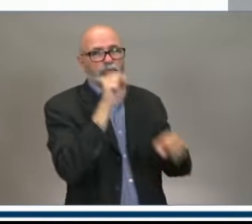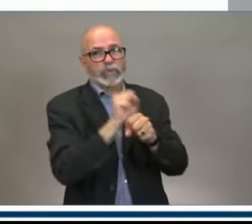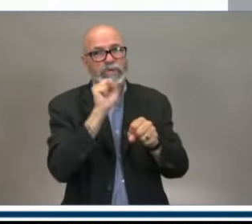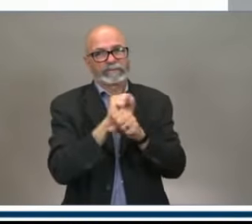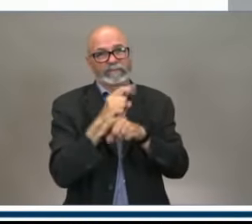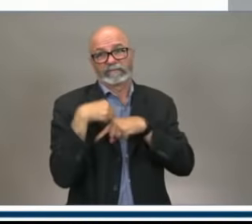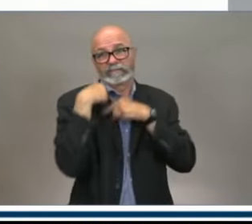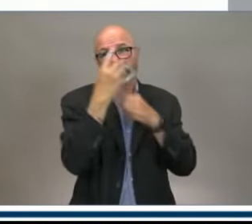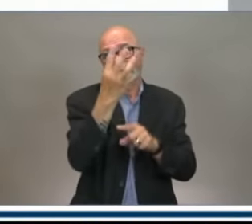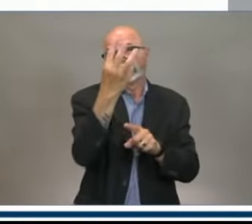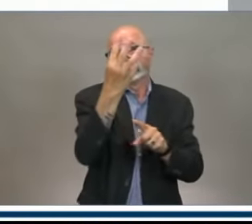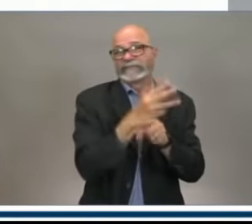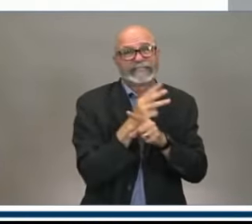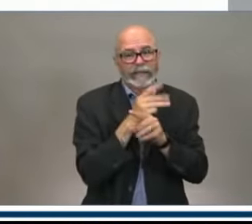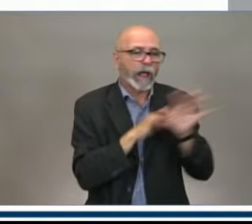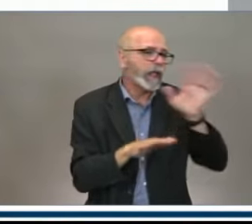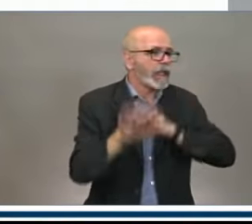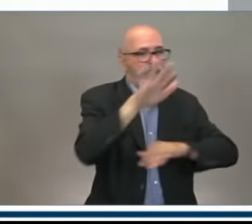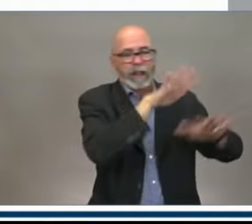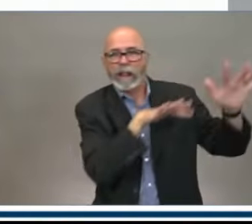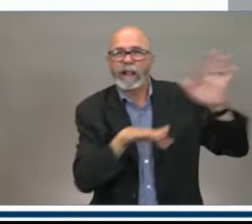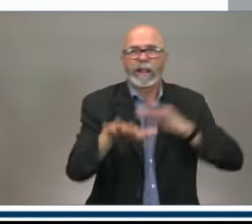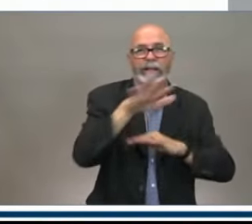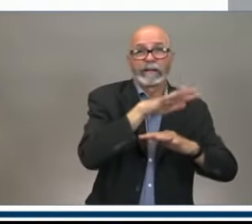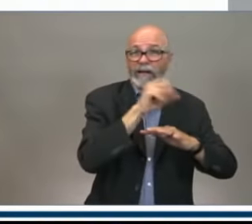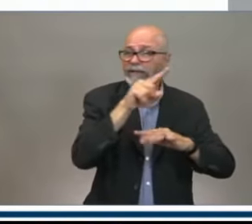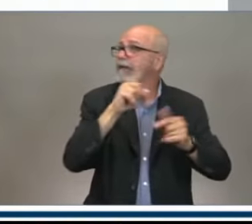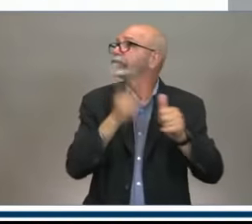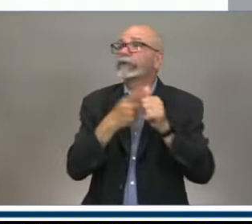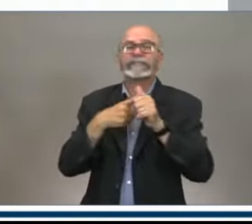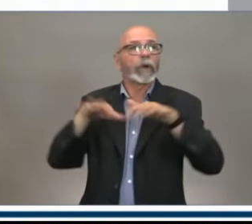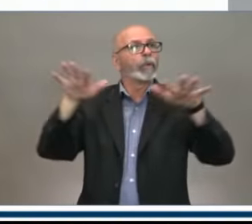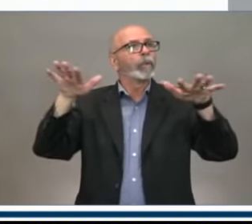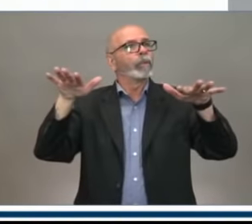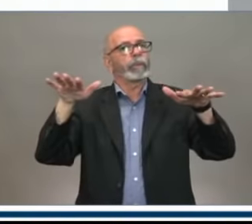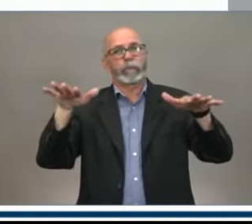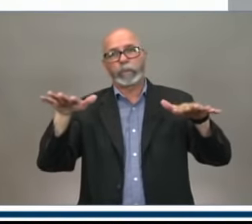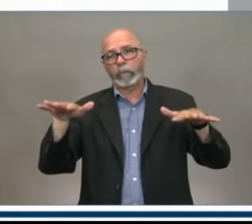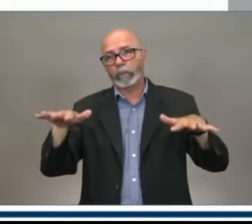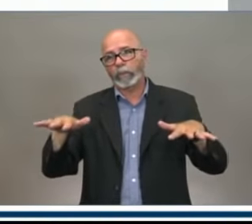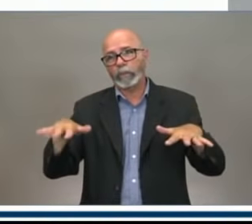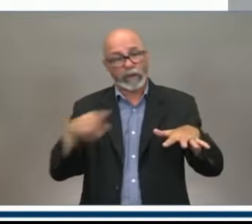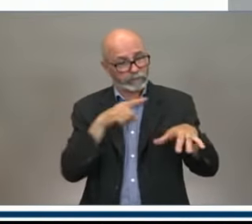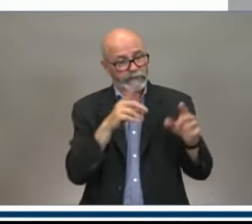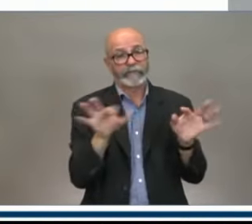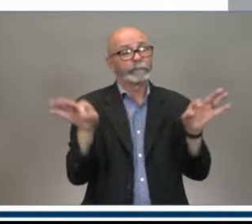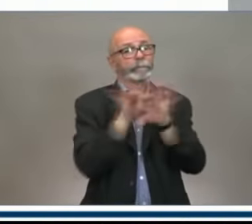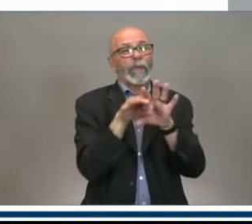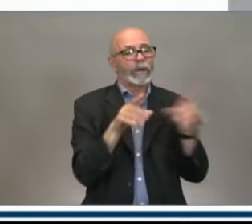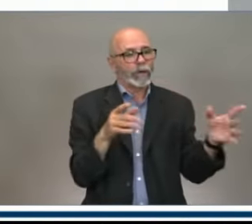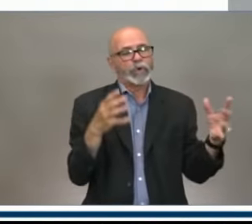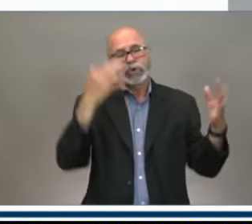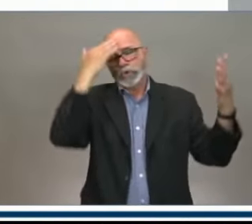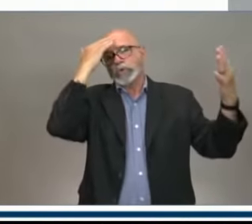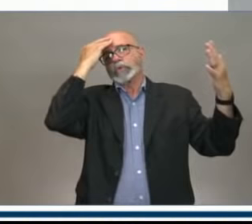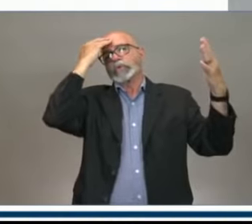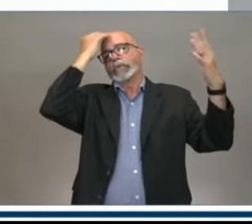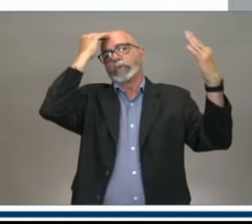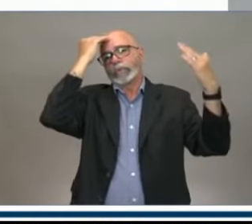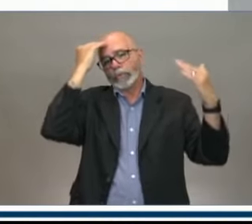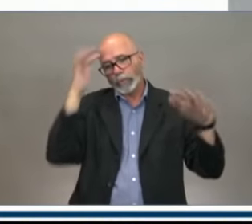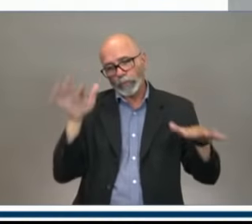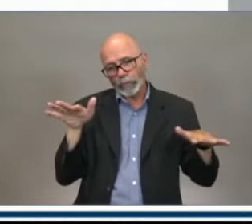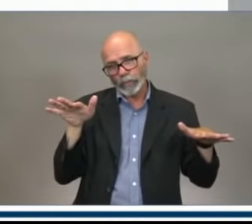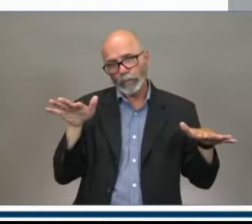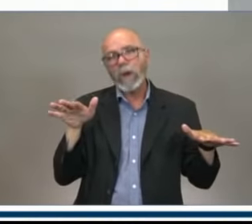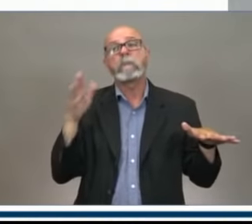of breathing time is actually allow them to have a rest. Maybe sometime in the future we'll be able to do some of that historic look